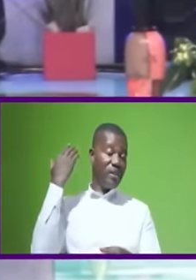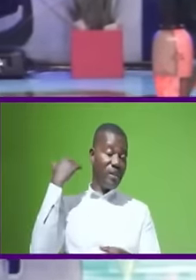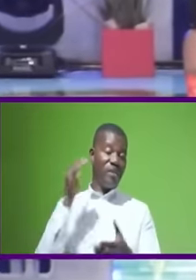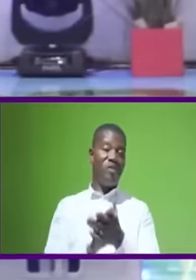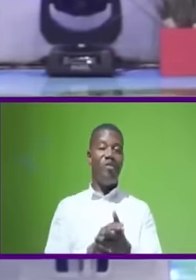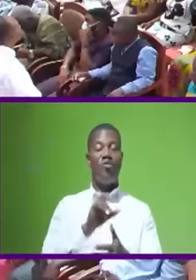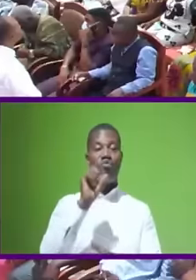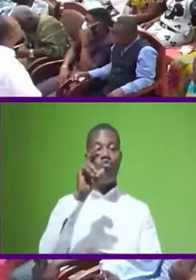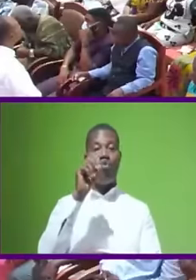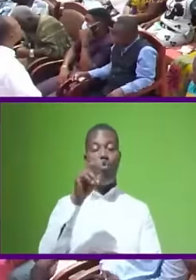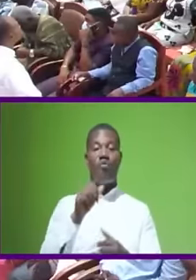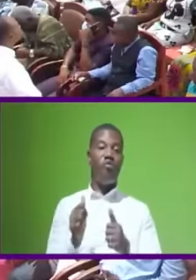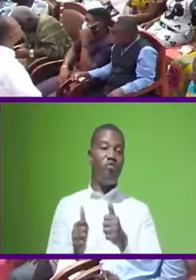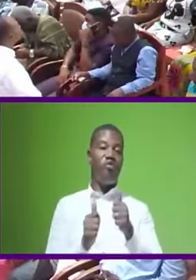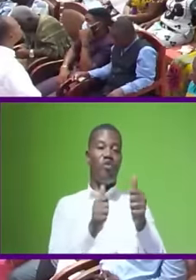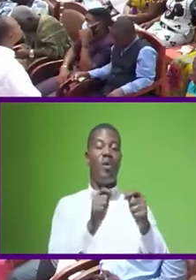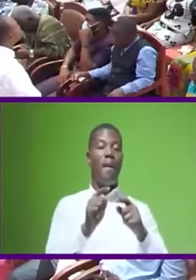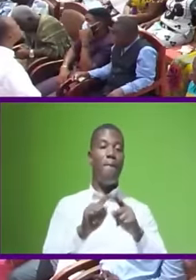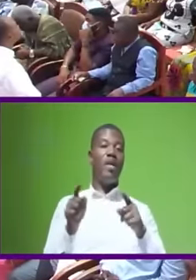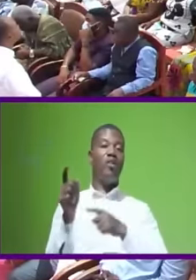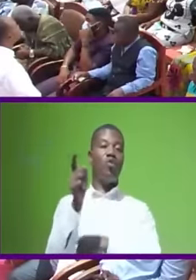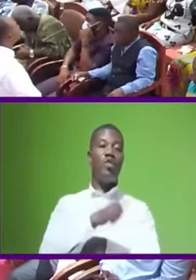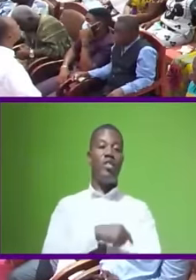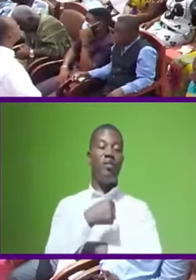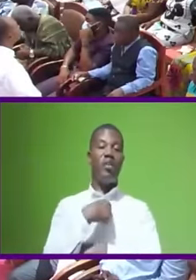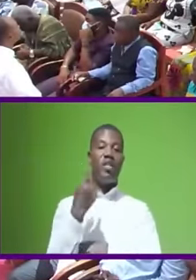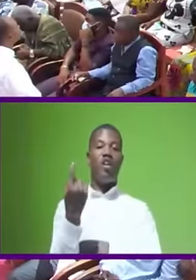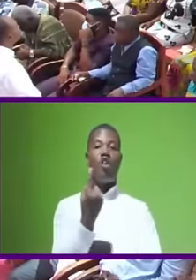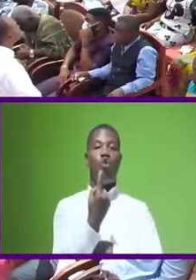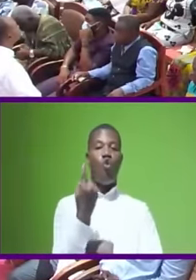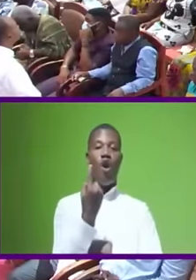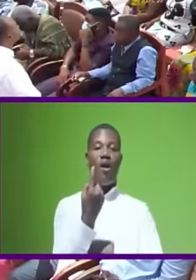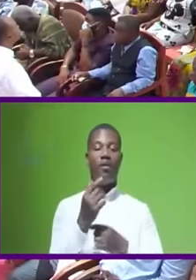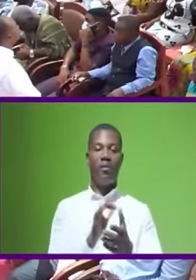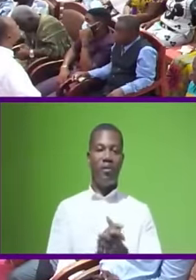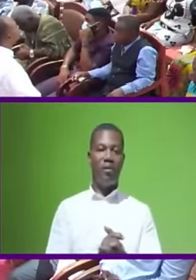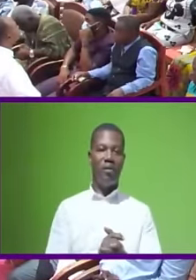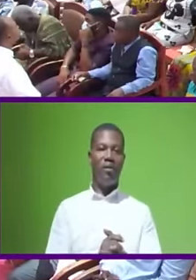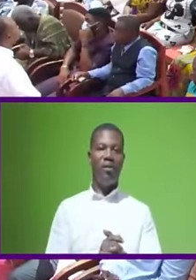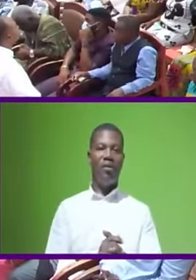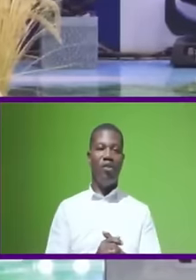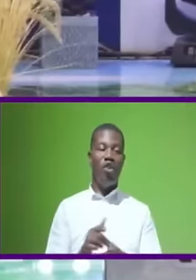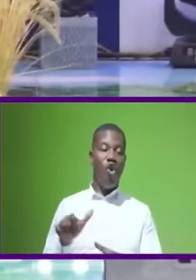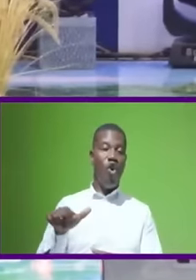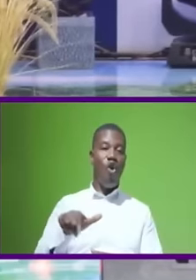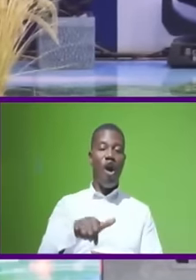Those days there were 12 apostles or disciples. Today I am the only one.